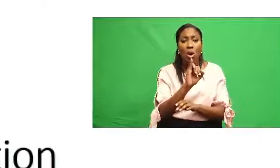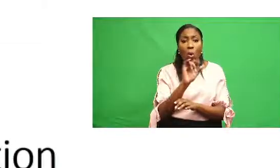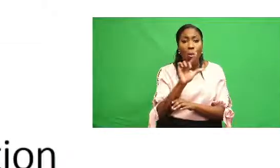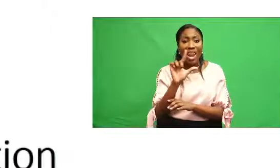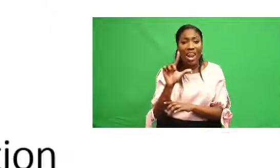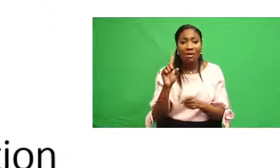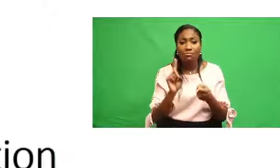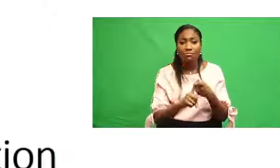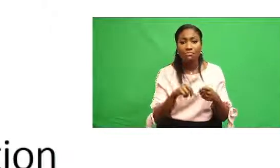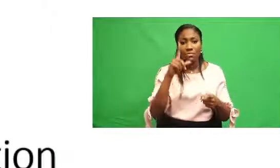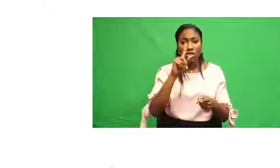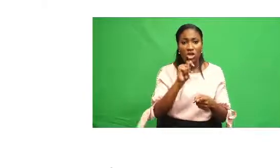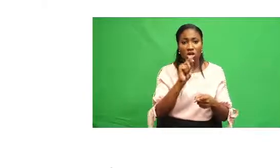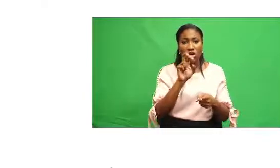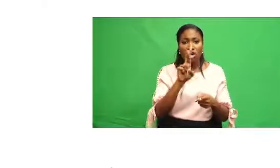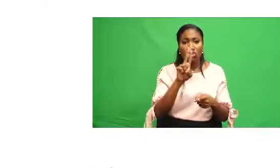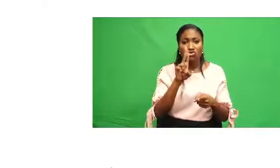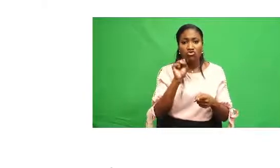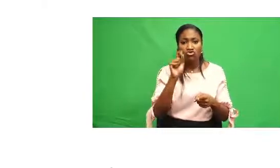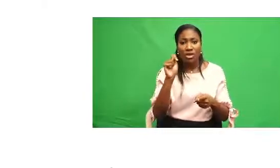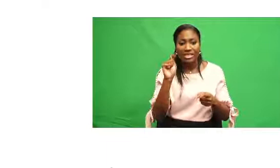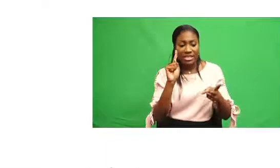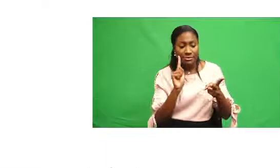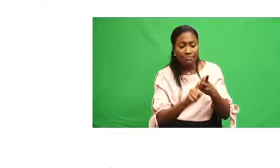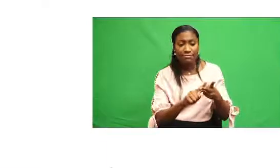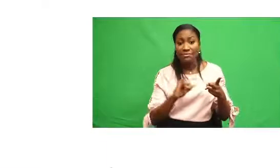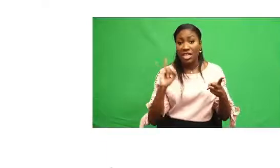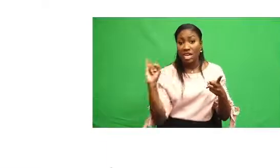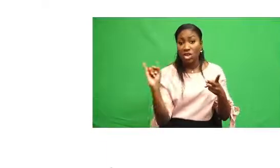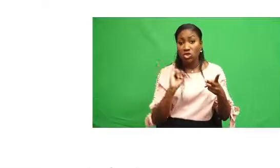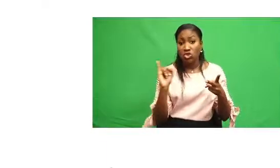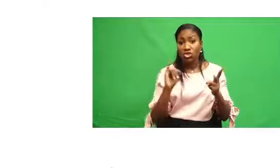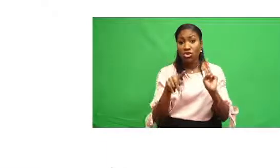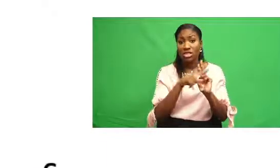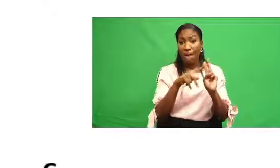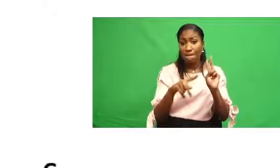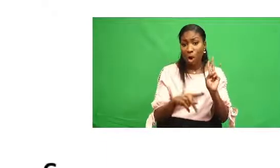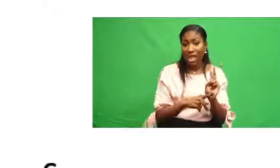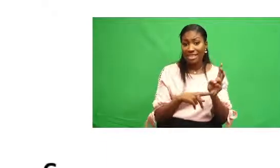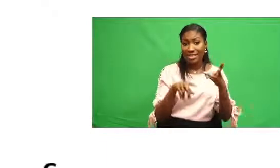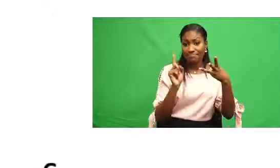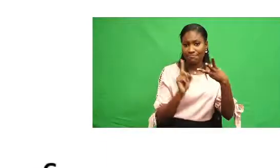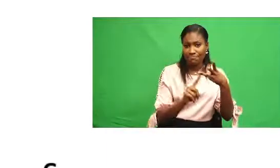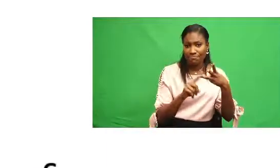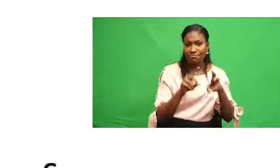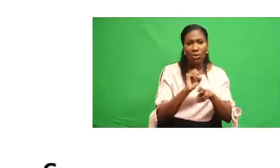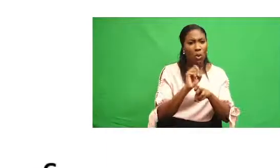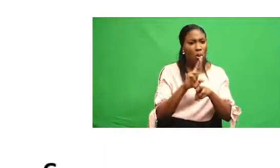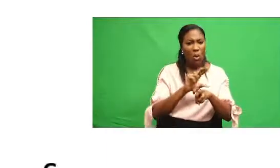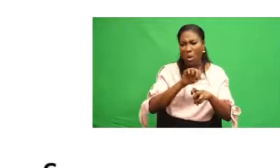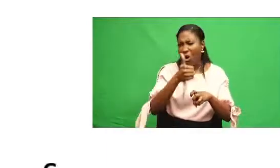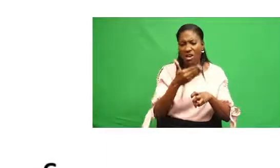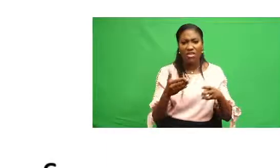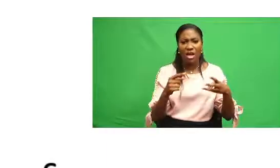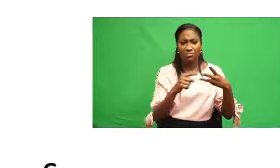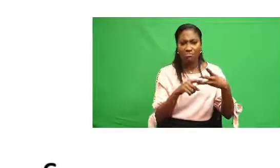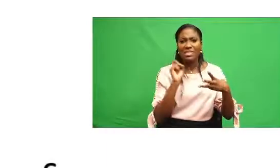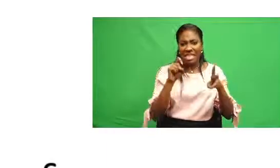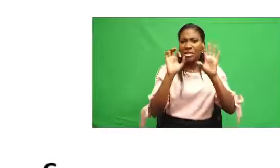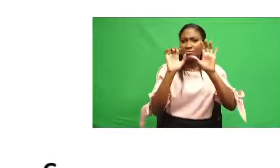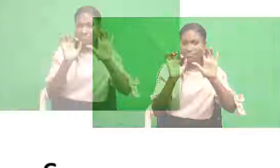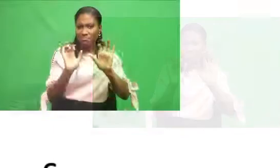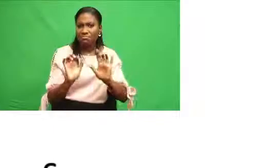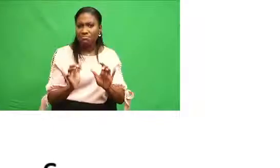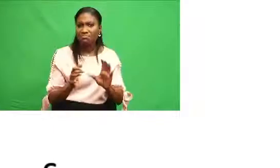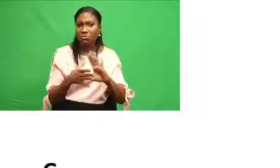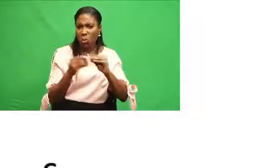insurance policies, and other devices. All right? So the first thing